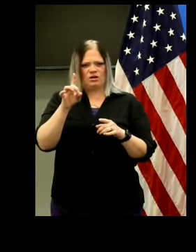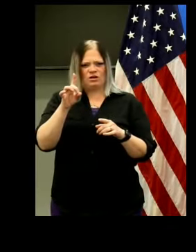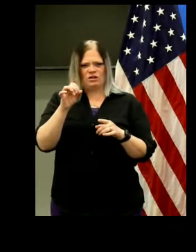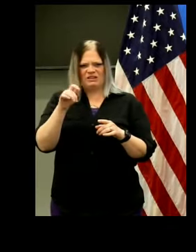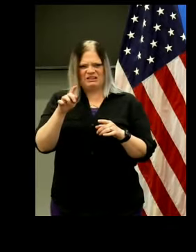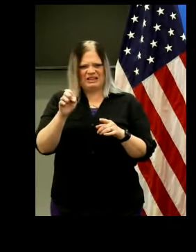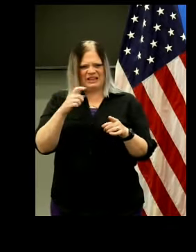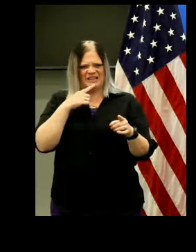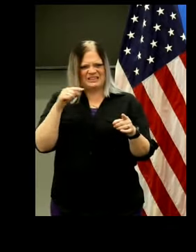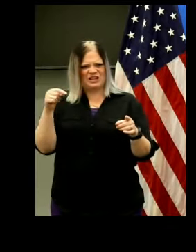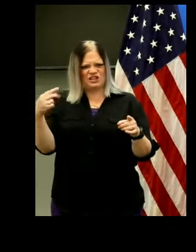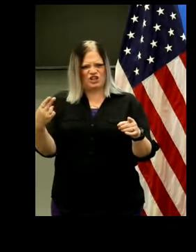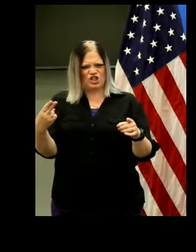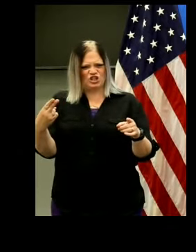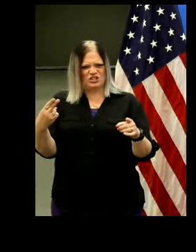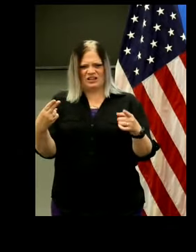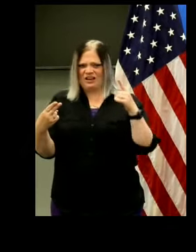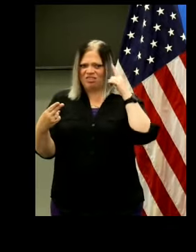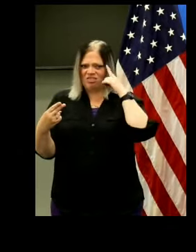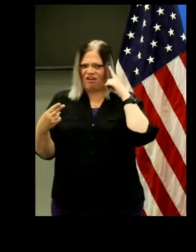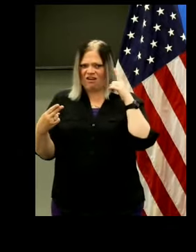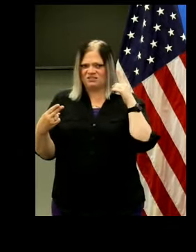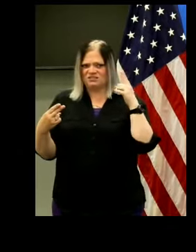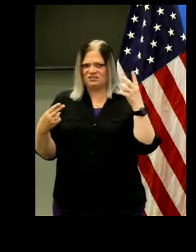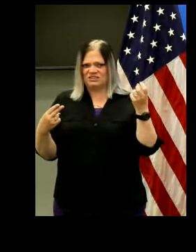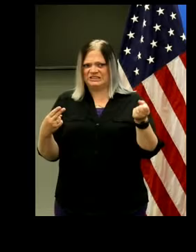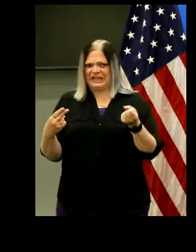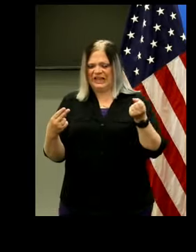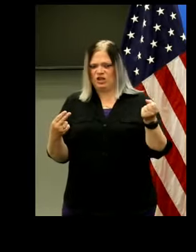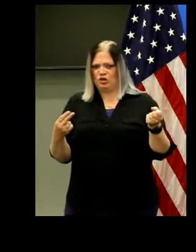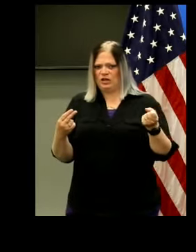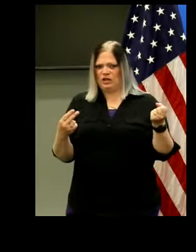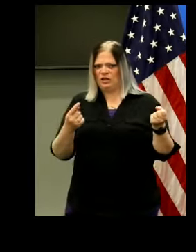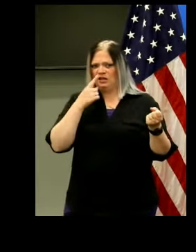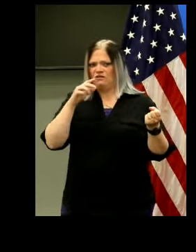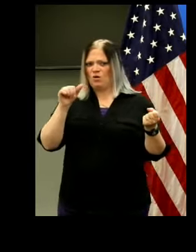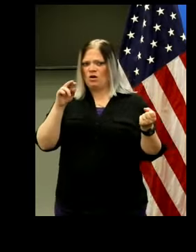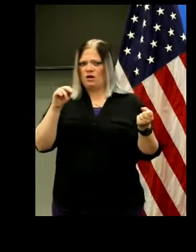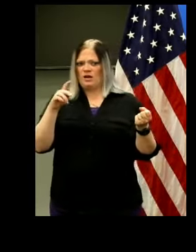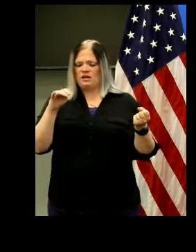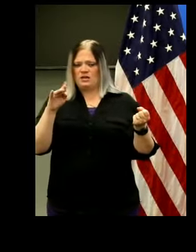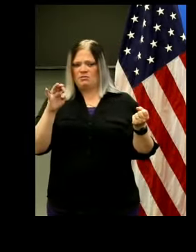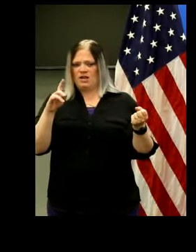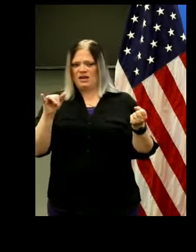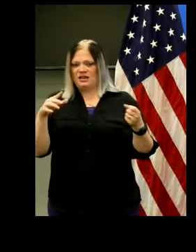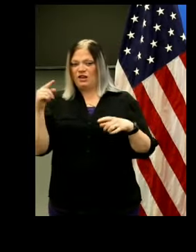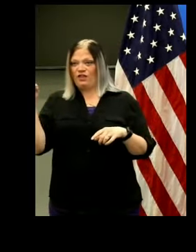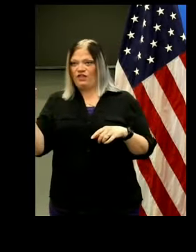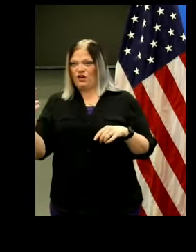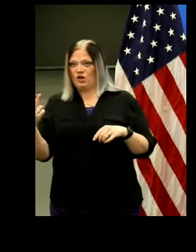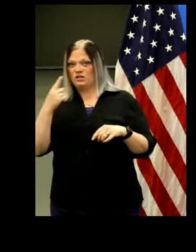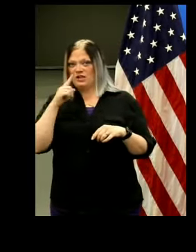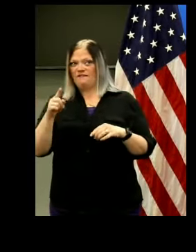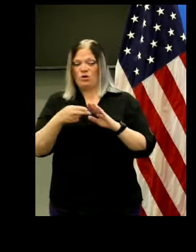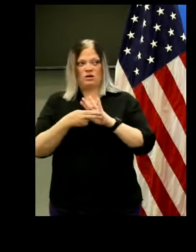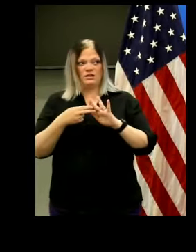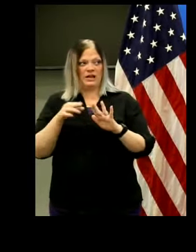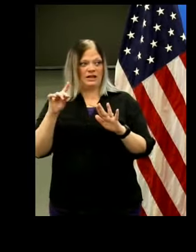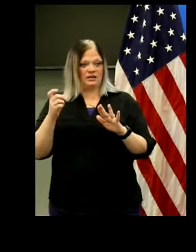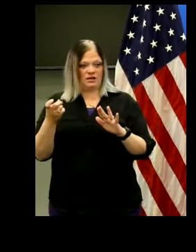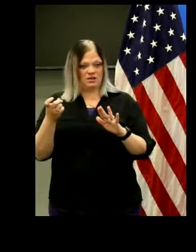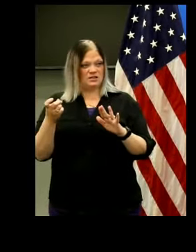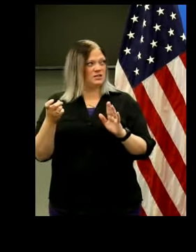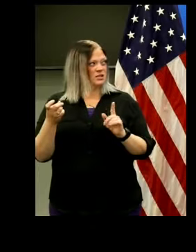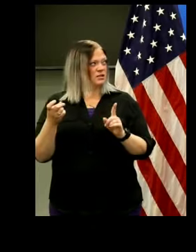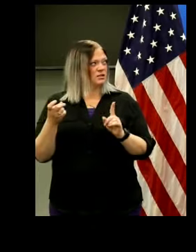or Saturday? I thought that it's a Saturday for the antibody testing and Thursday for the diagnostic testing,